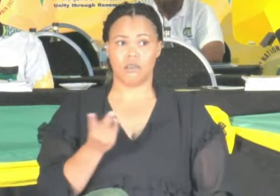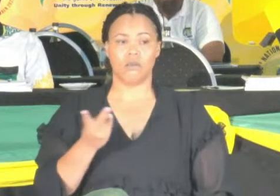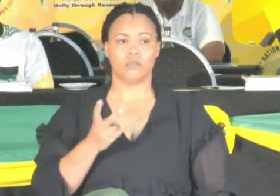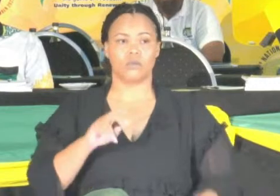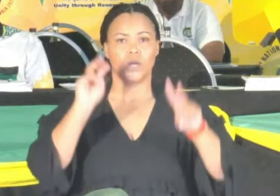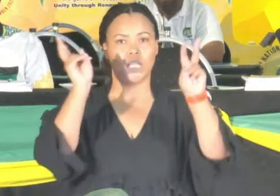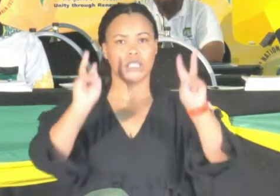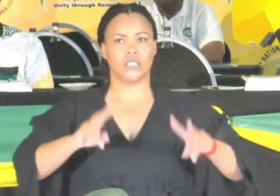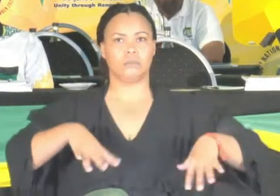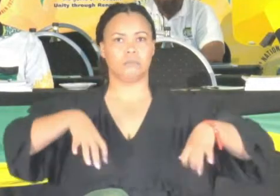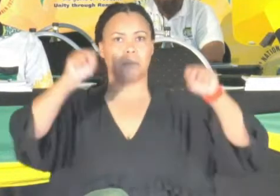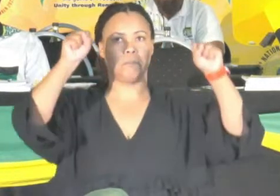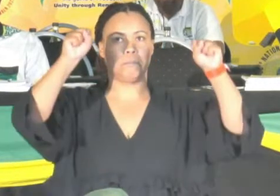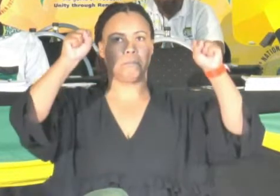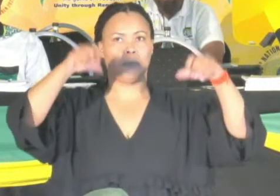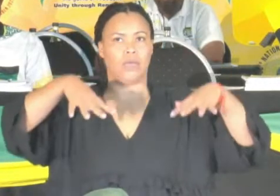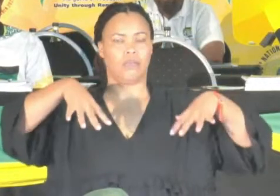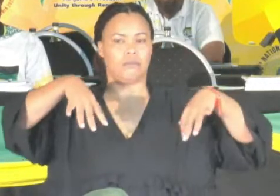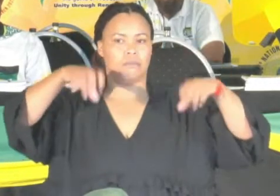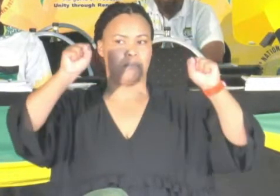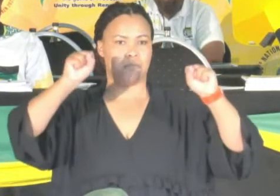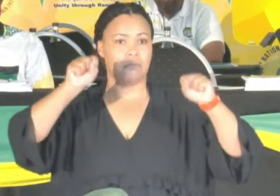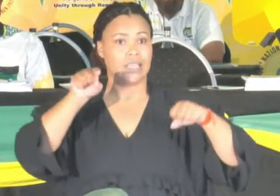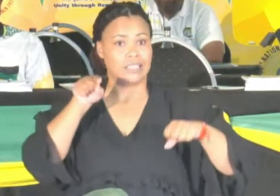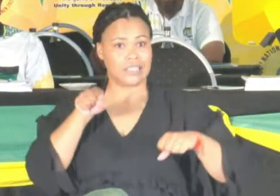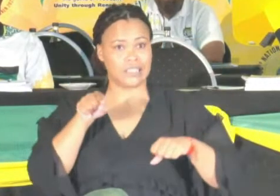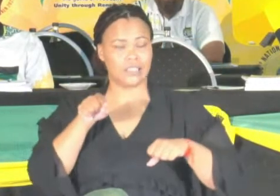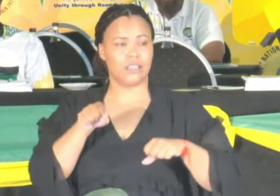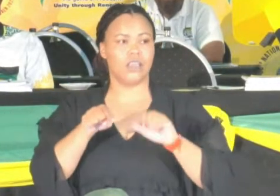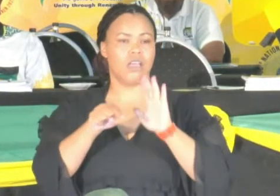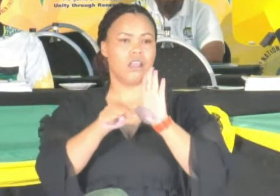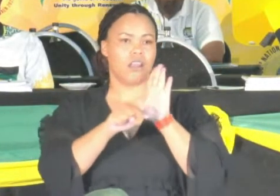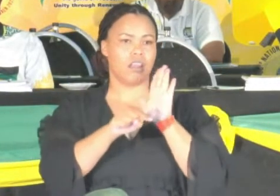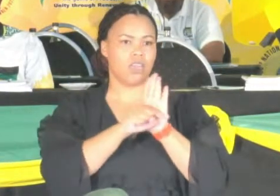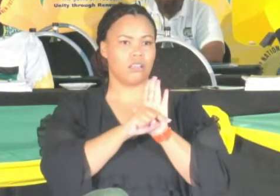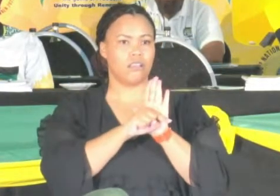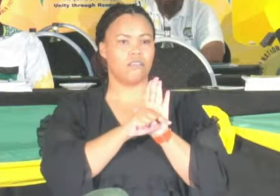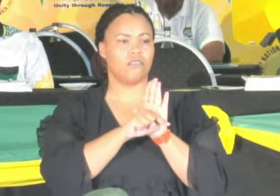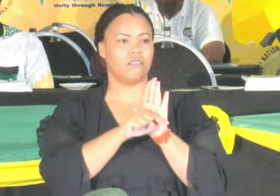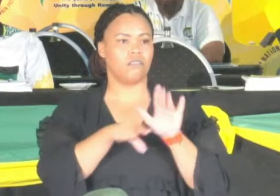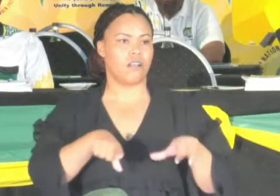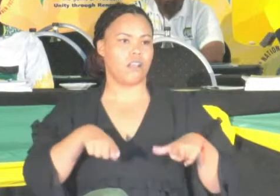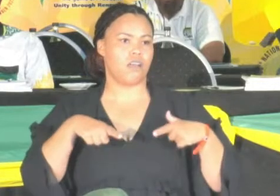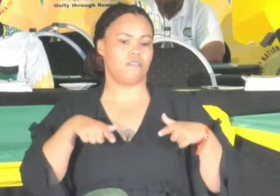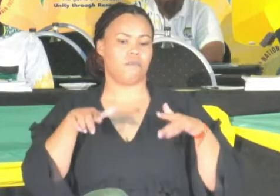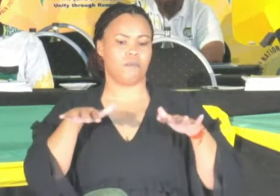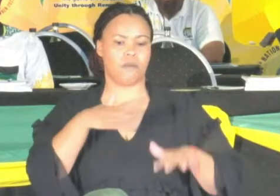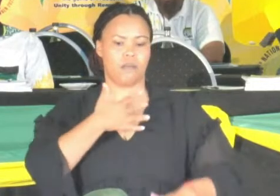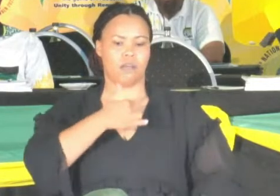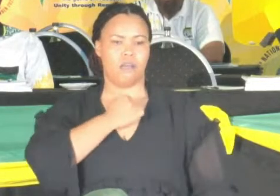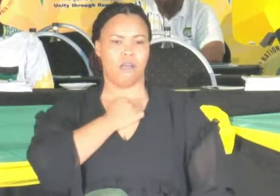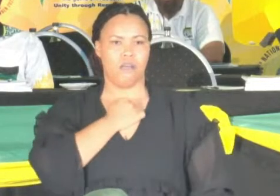load shedding that continues to negatively affect the lives of our people.